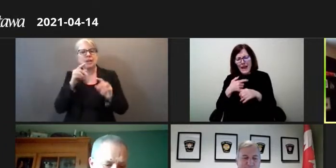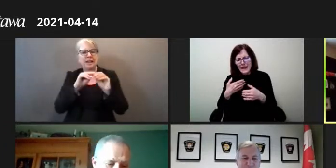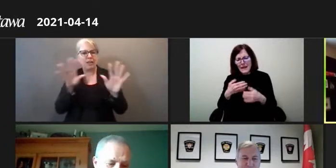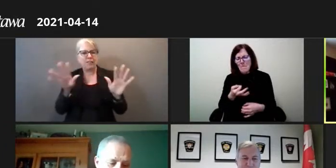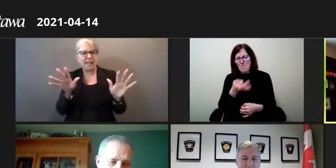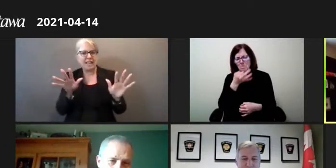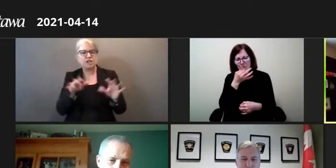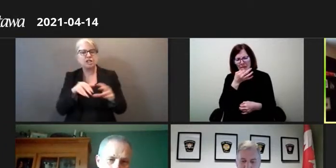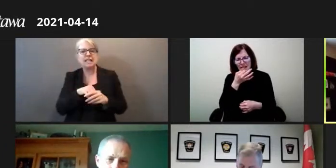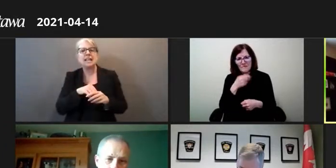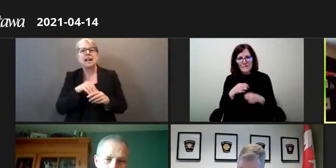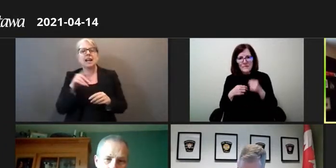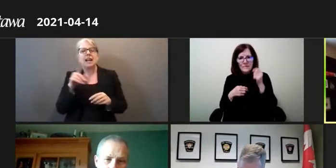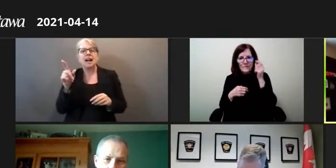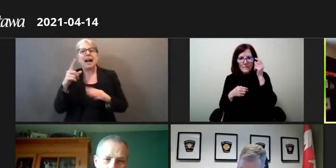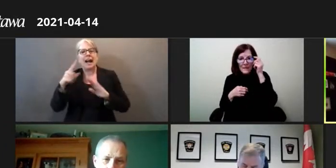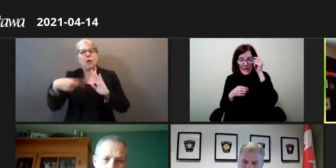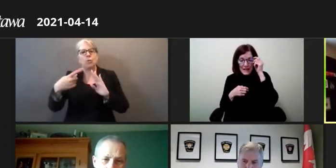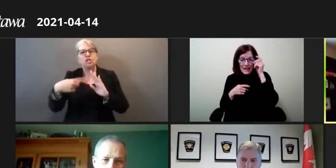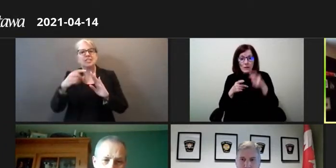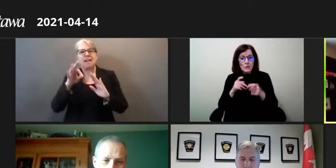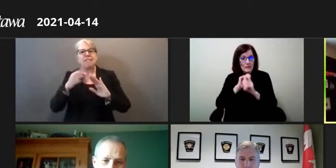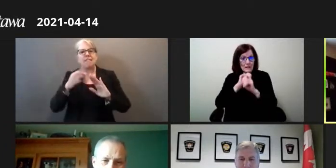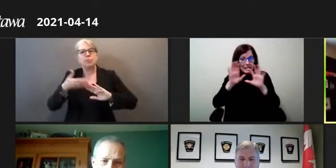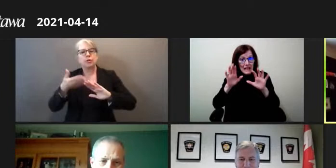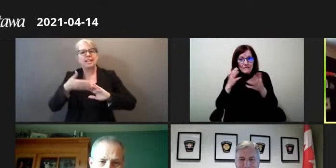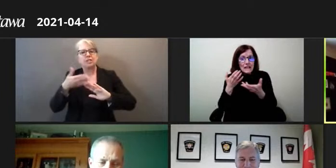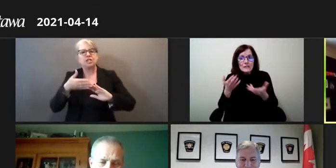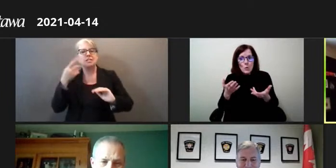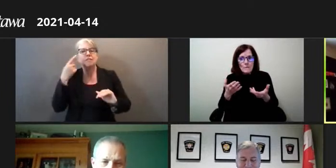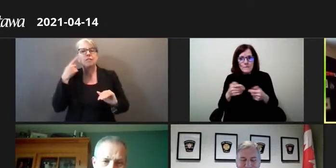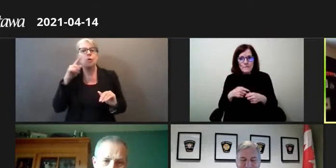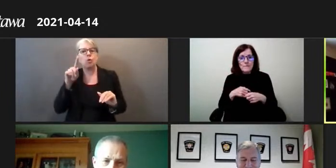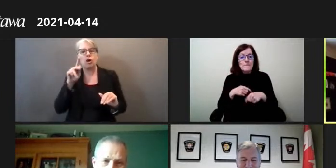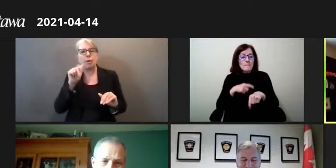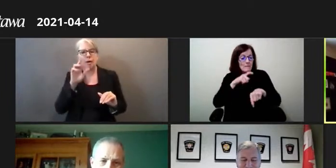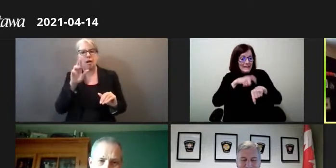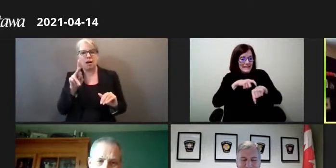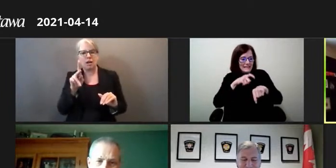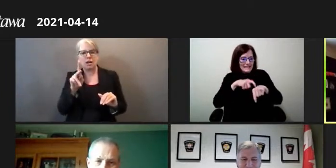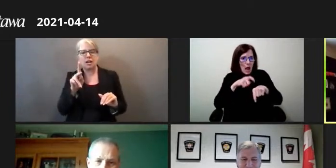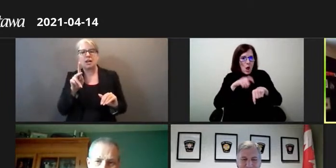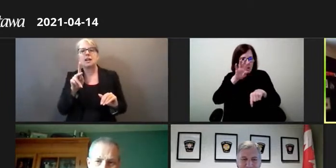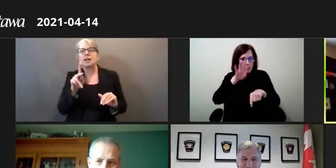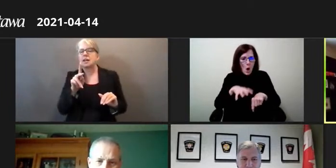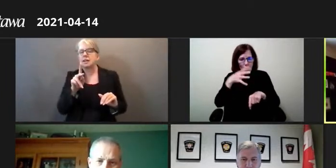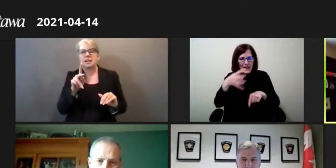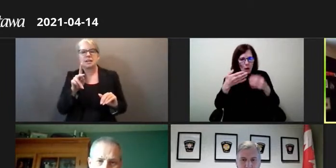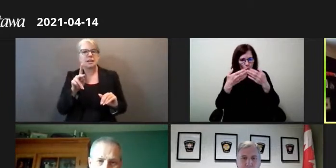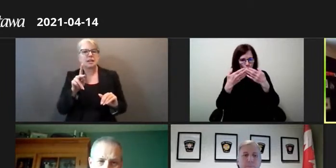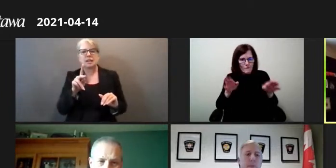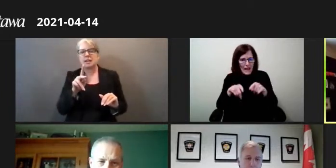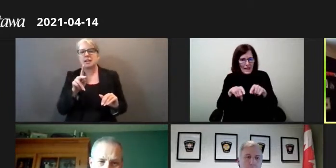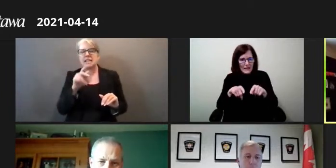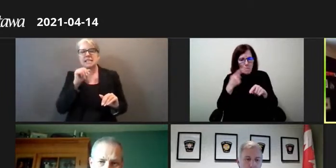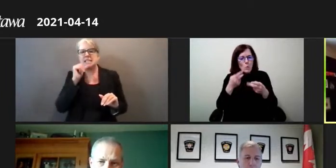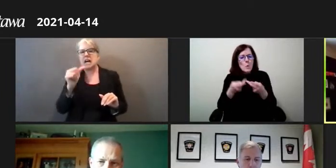clarification. The hours of operation for parks is not a public health issue,